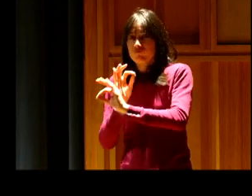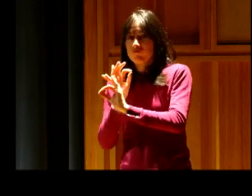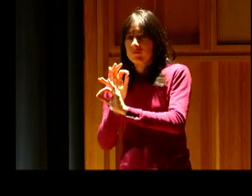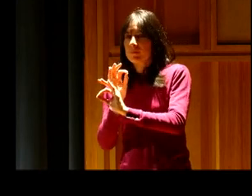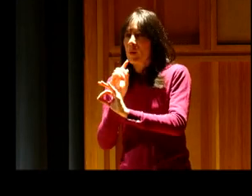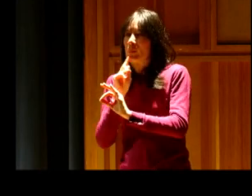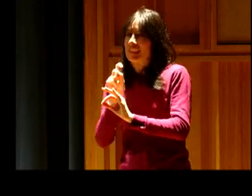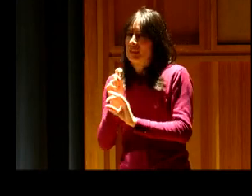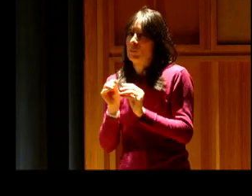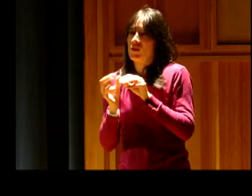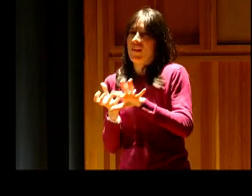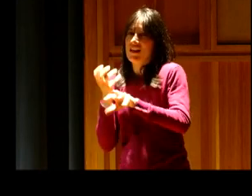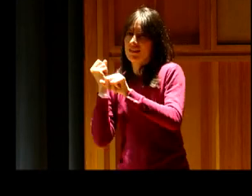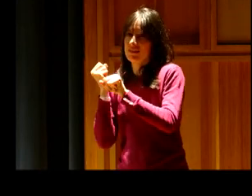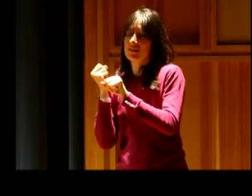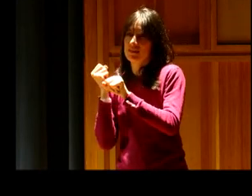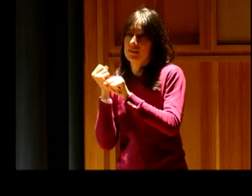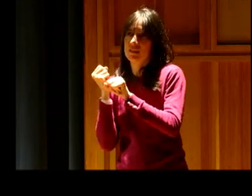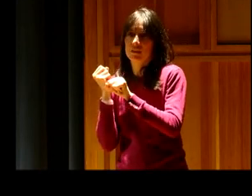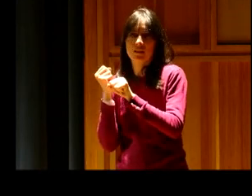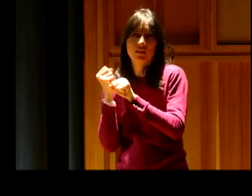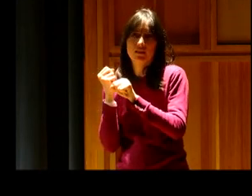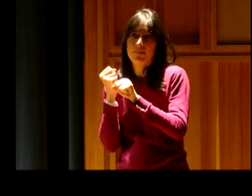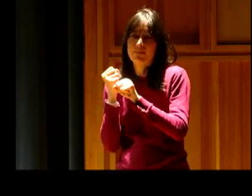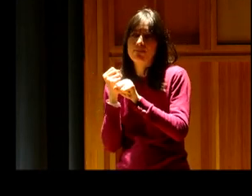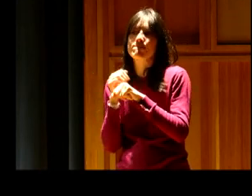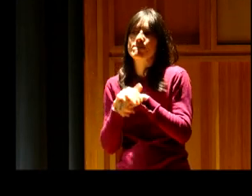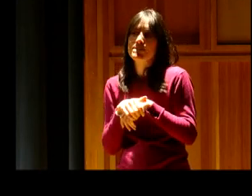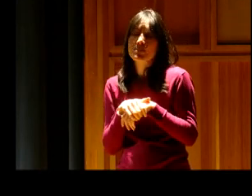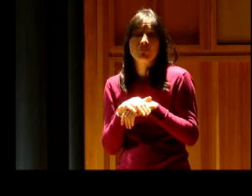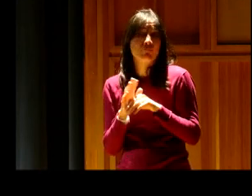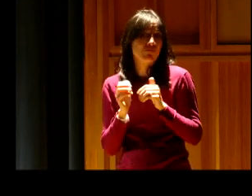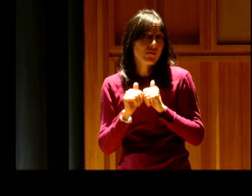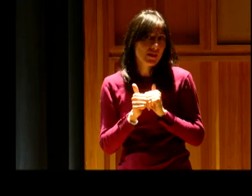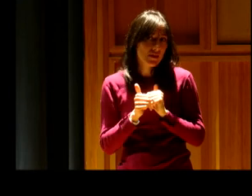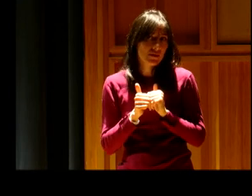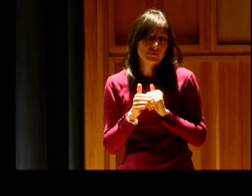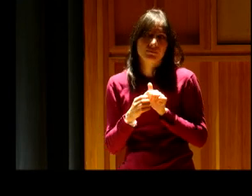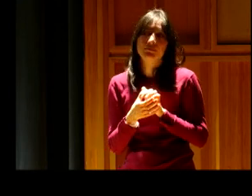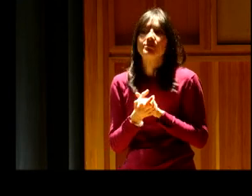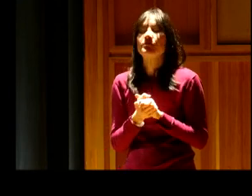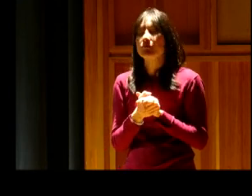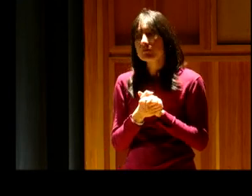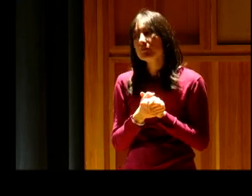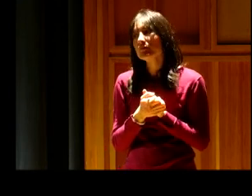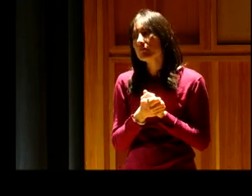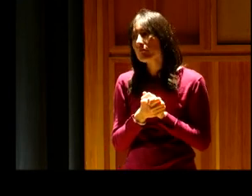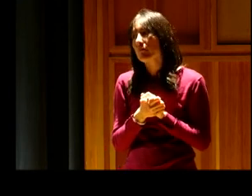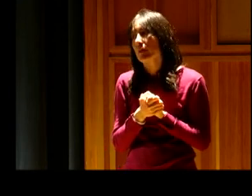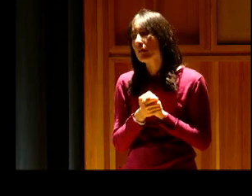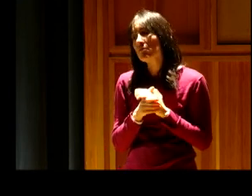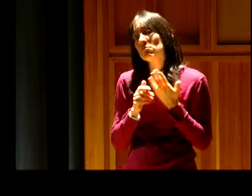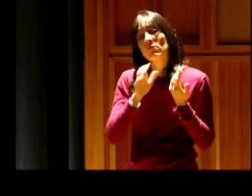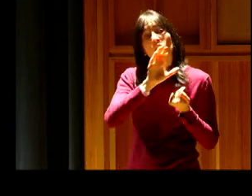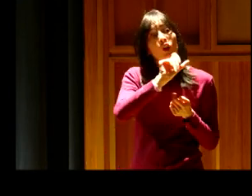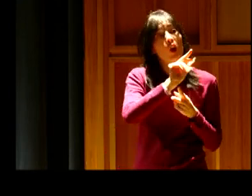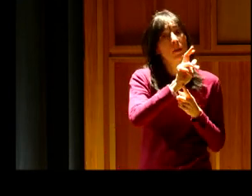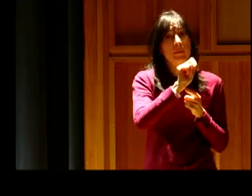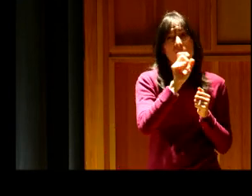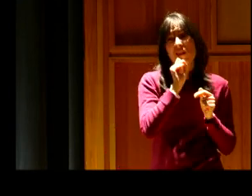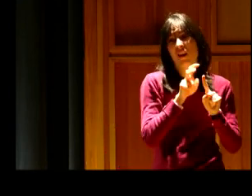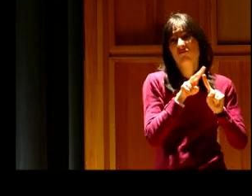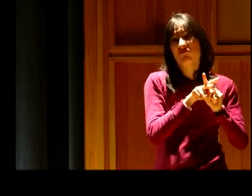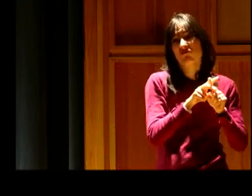actually need. So we've got to accelerate that. How do we do it? We can put a price on carbon emissions and